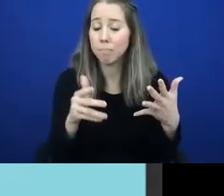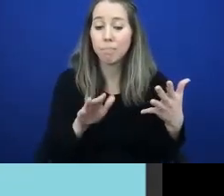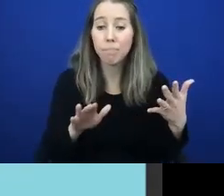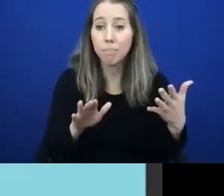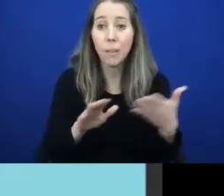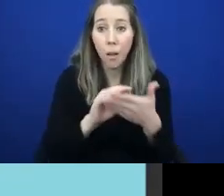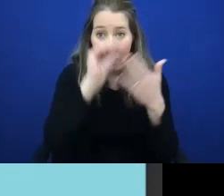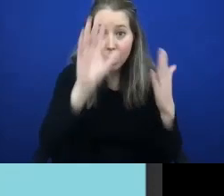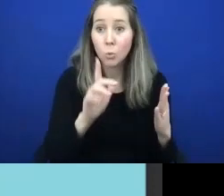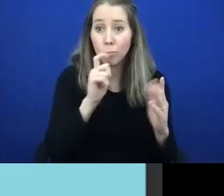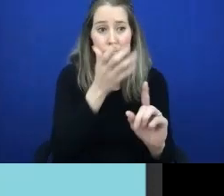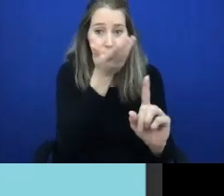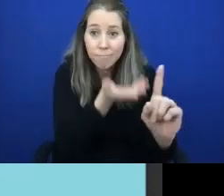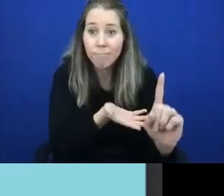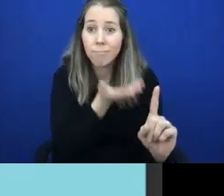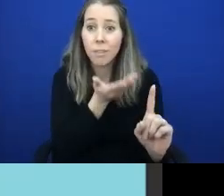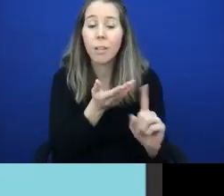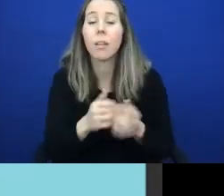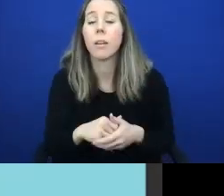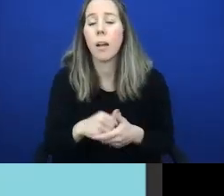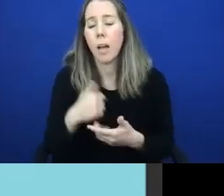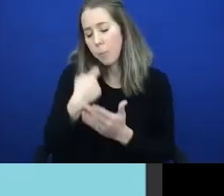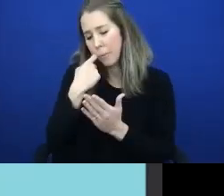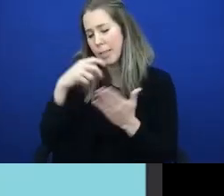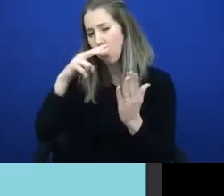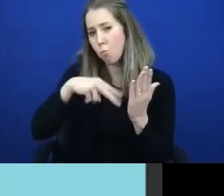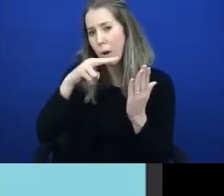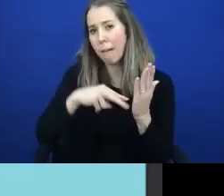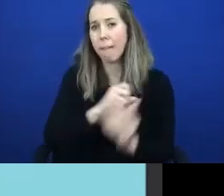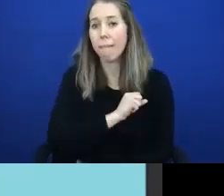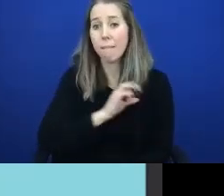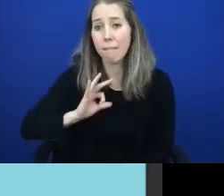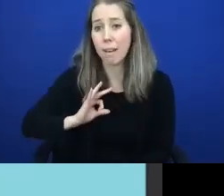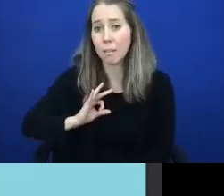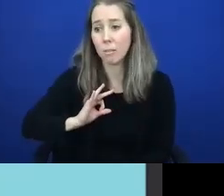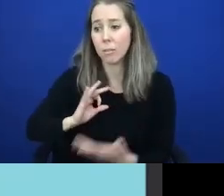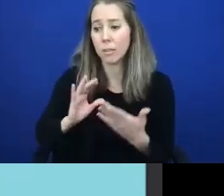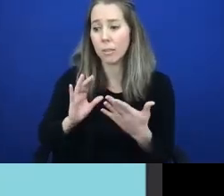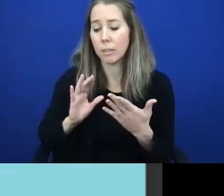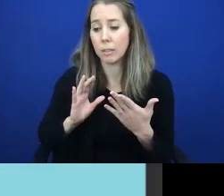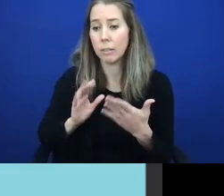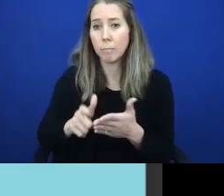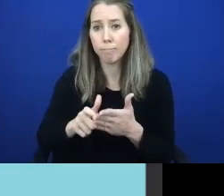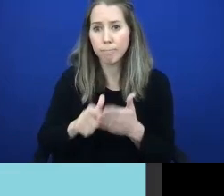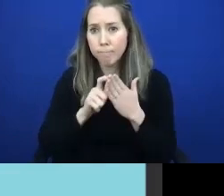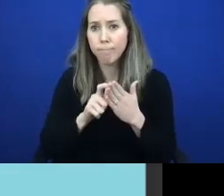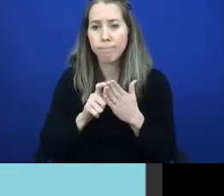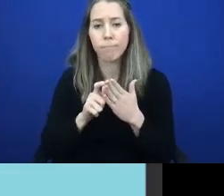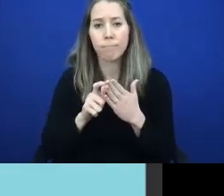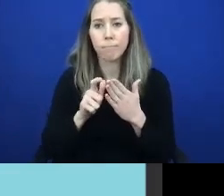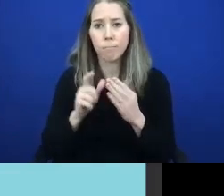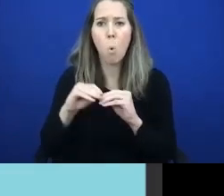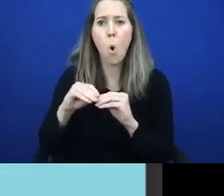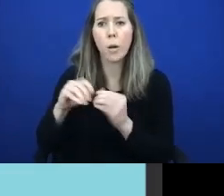as a whole. I just read that the faculty are demanding higher